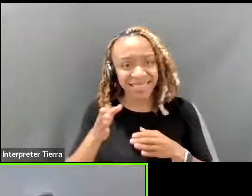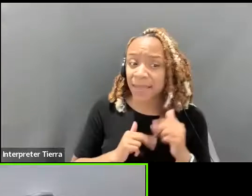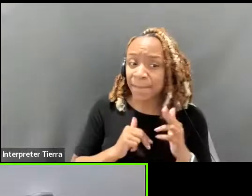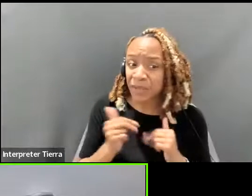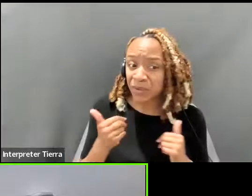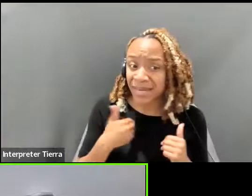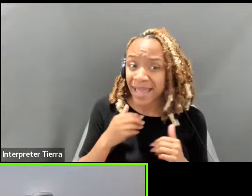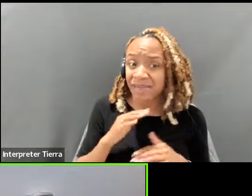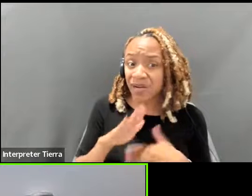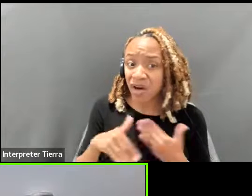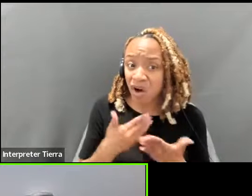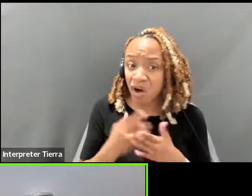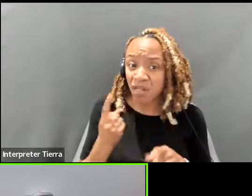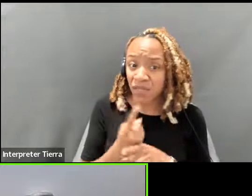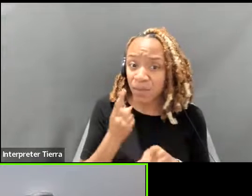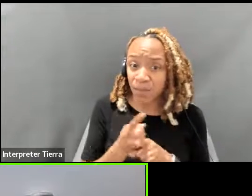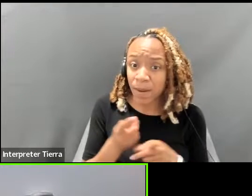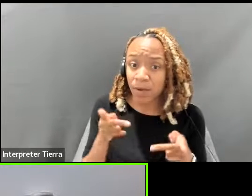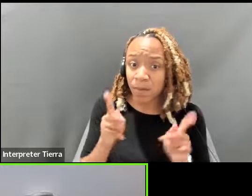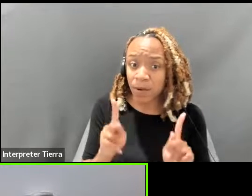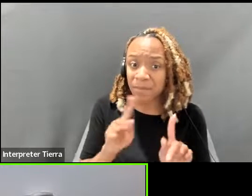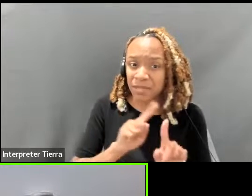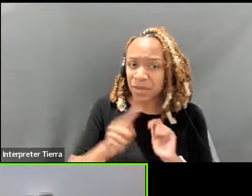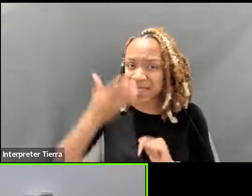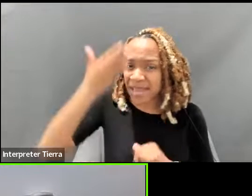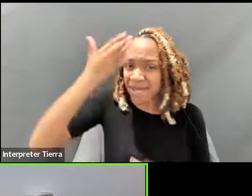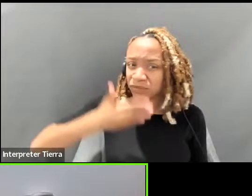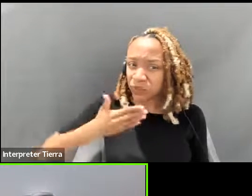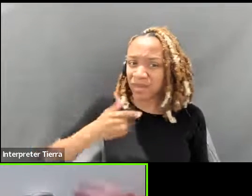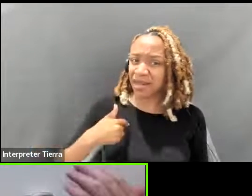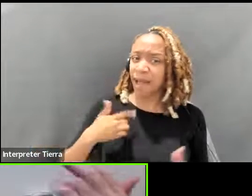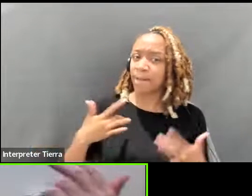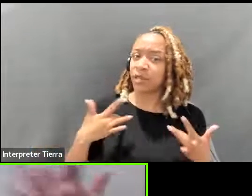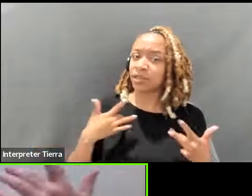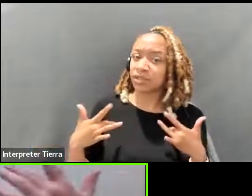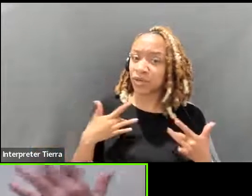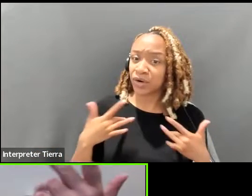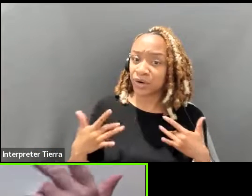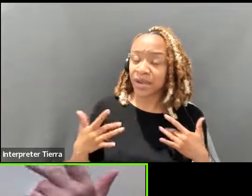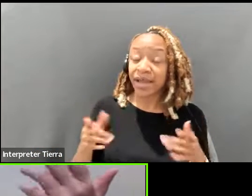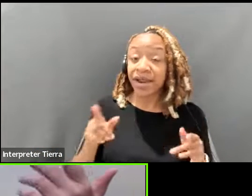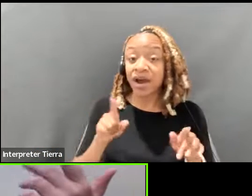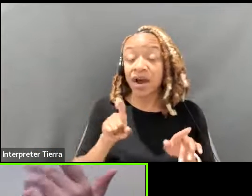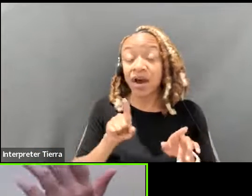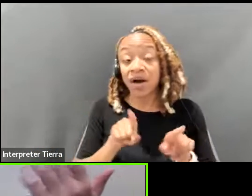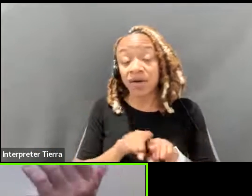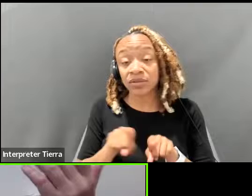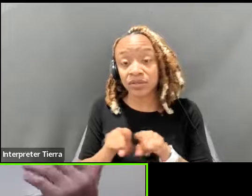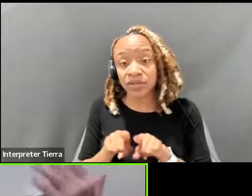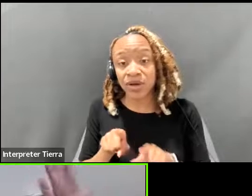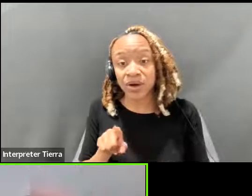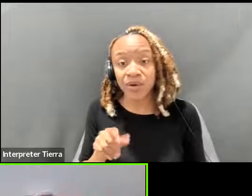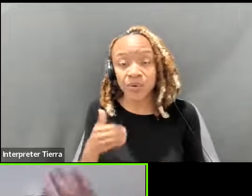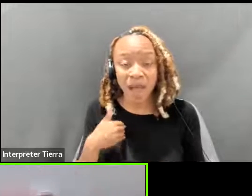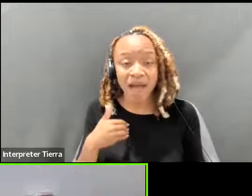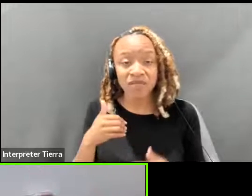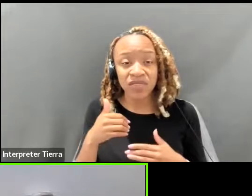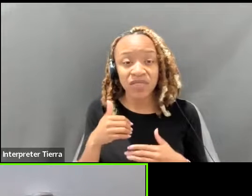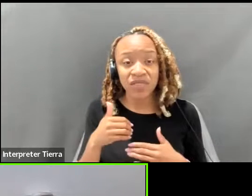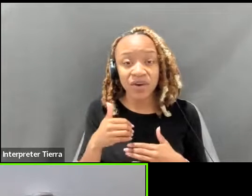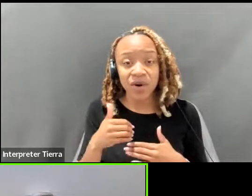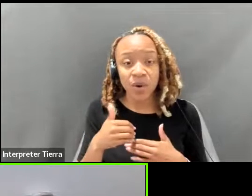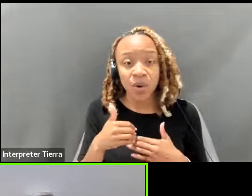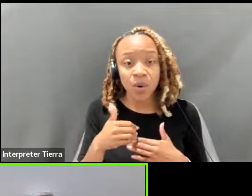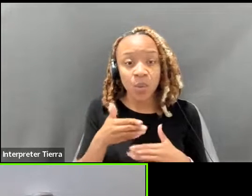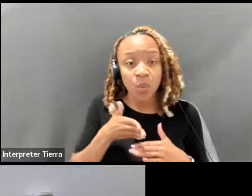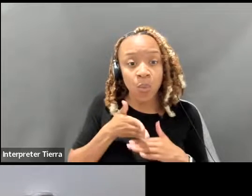figure. But that front has me very concerned. And you also have the wood on the sides that are falling